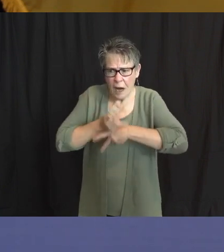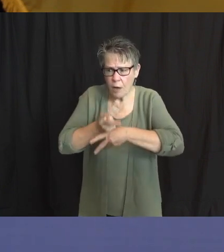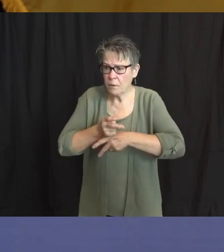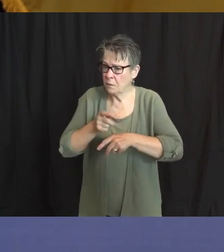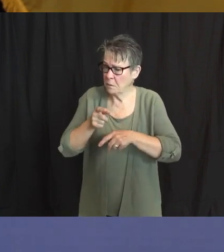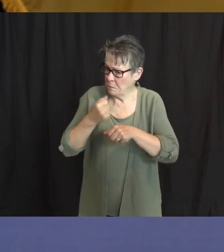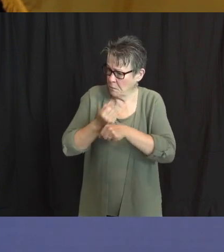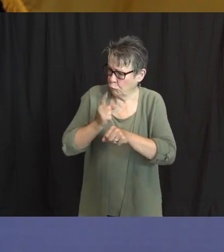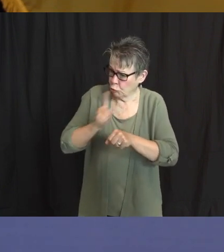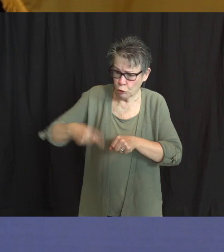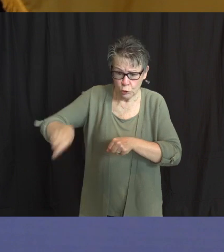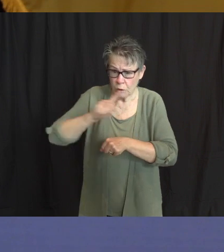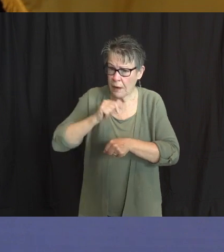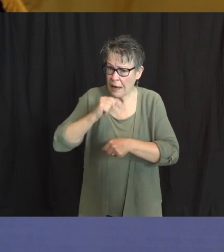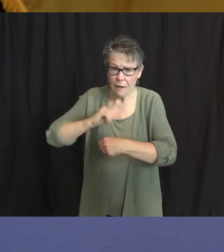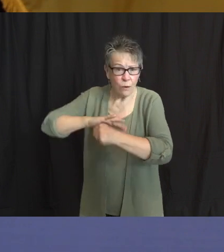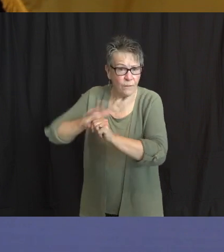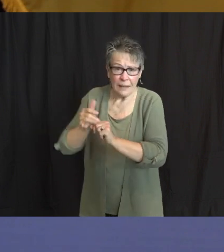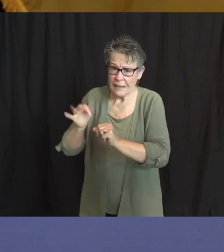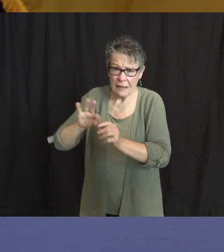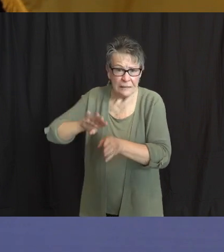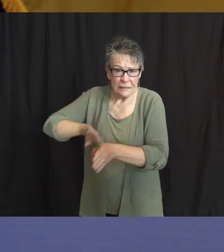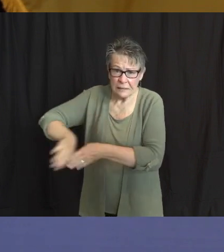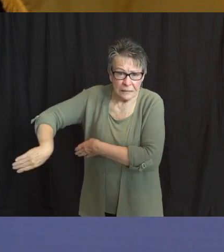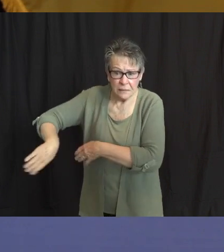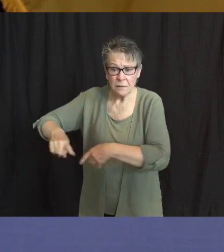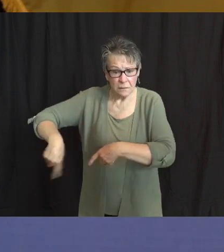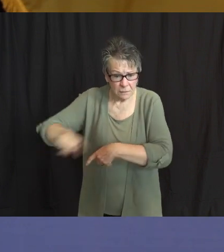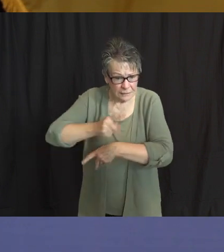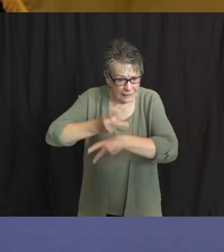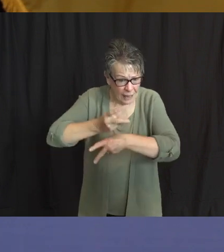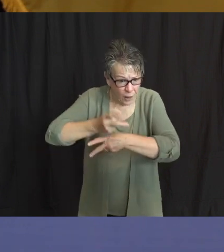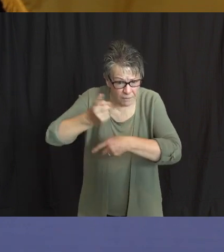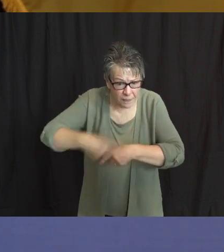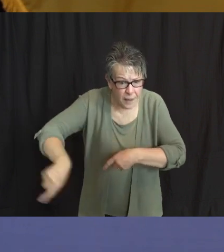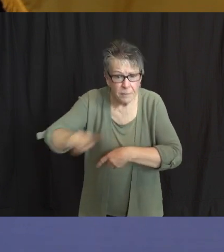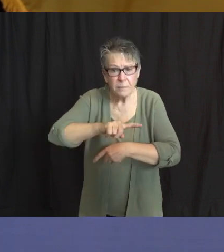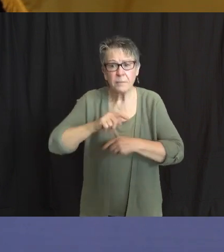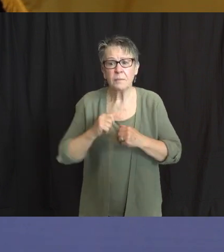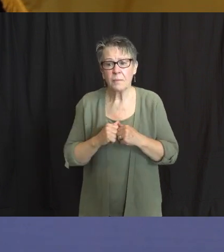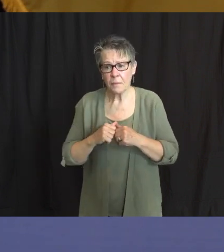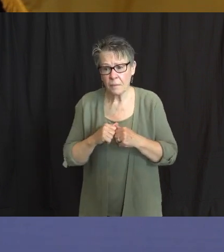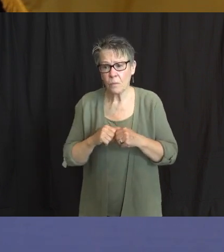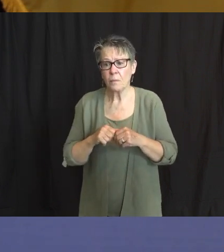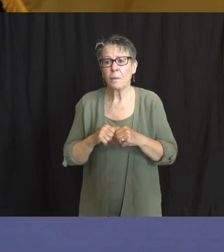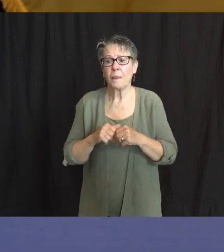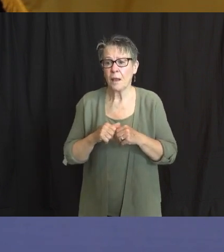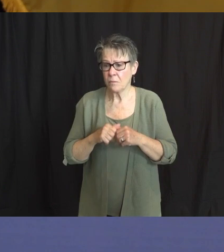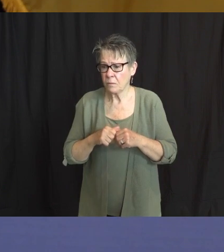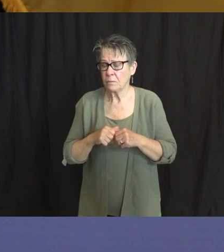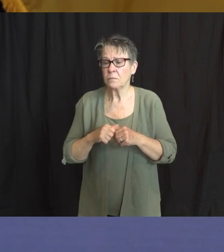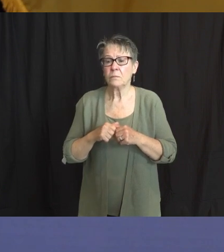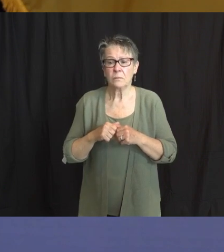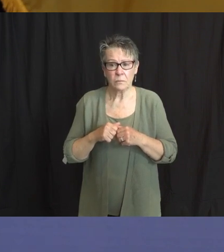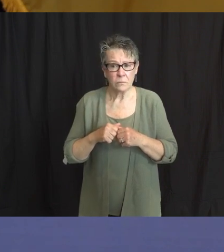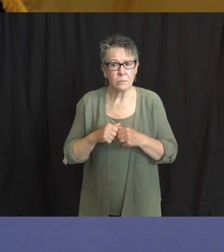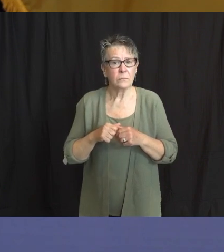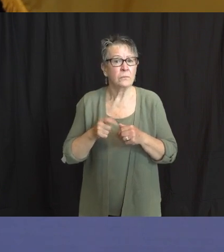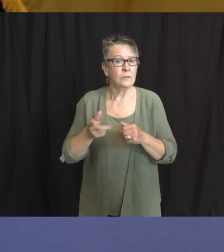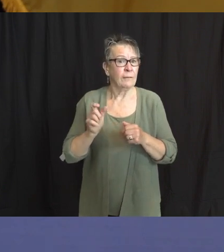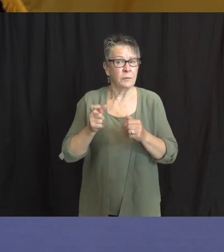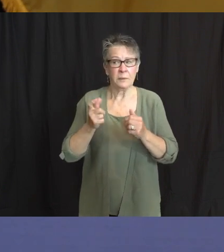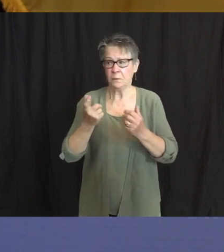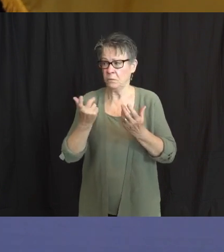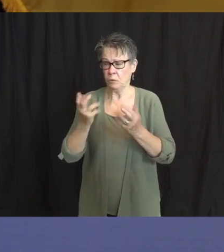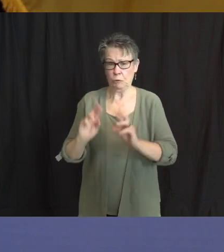Facilities should be prepared to modify resumptions of clinical services in conjunction with surge status and